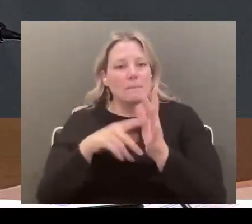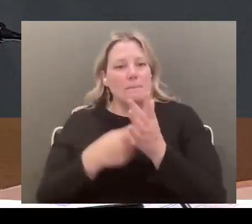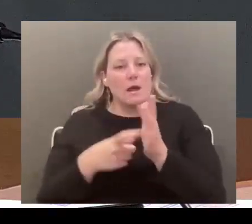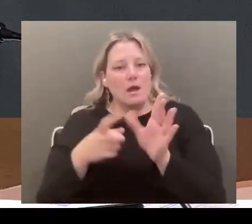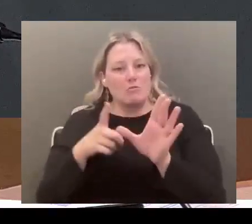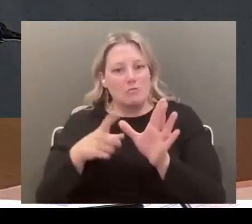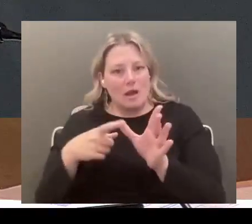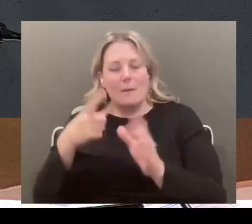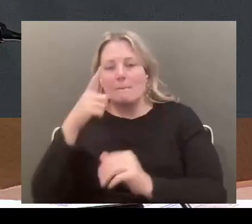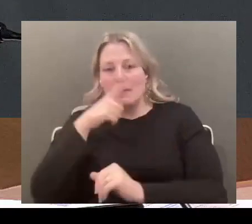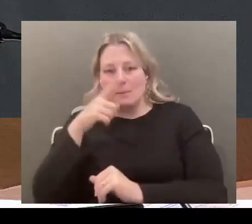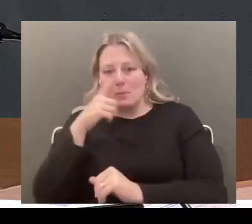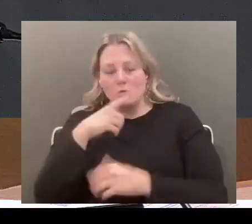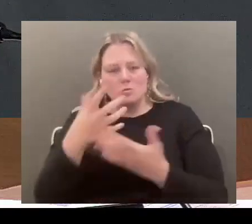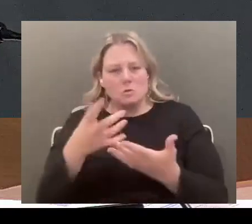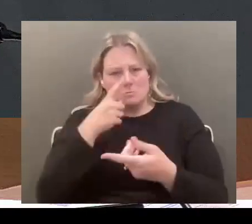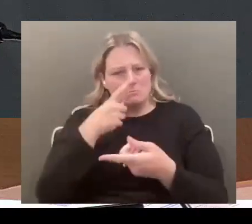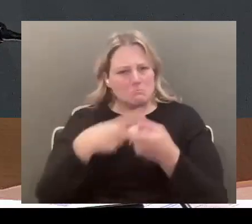in relation to that?